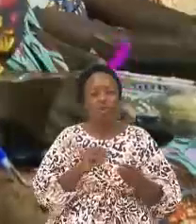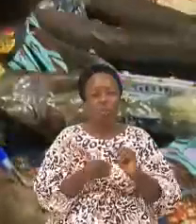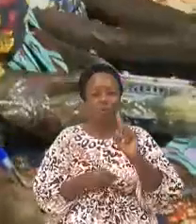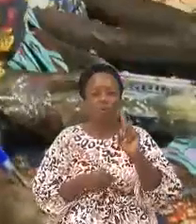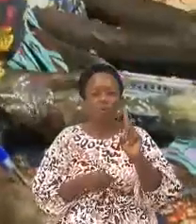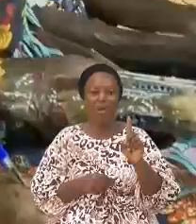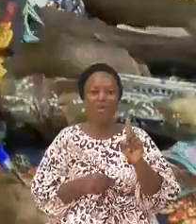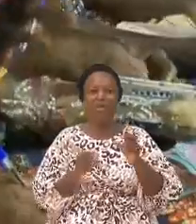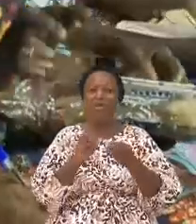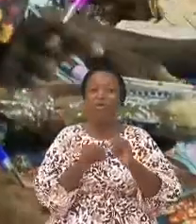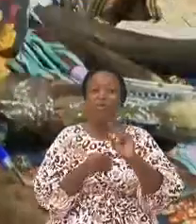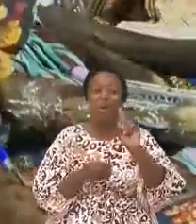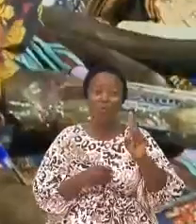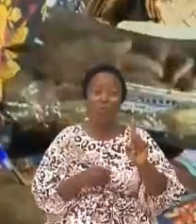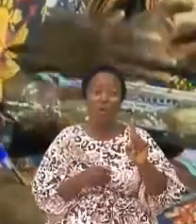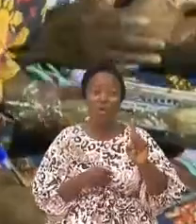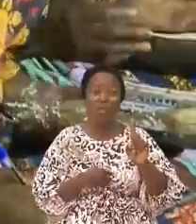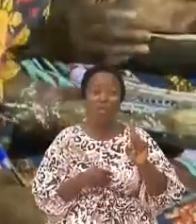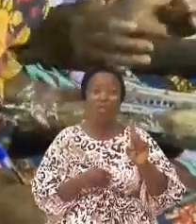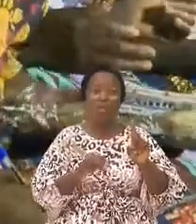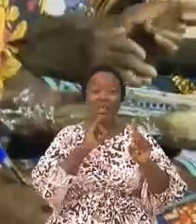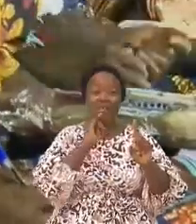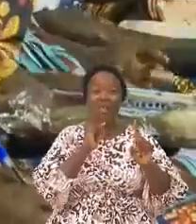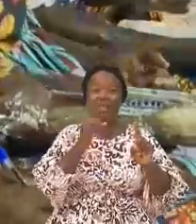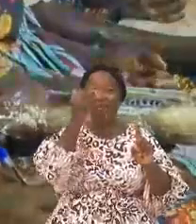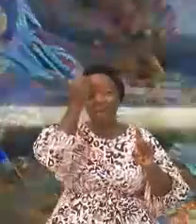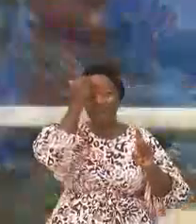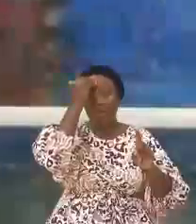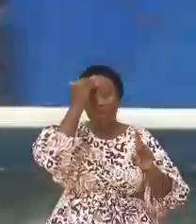in Jesus' name. Amen.